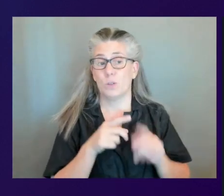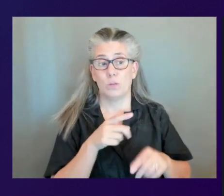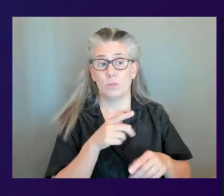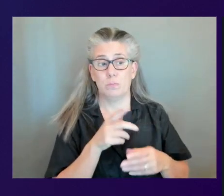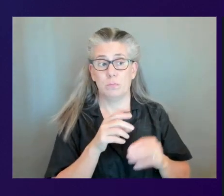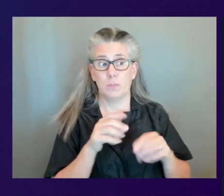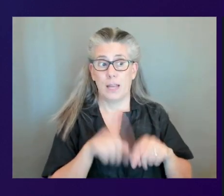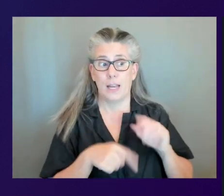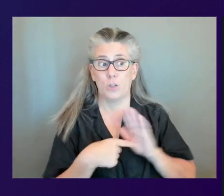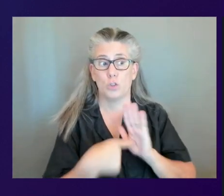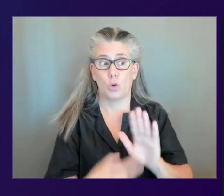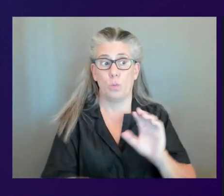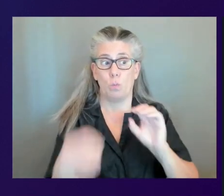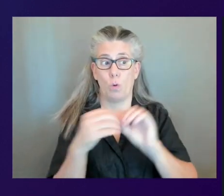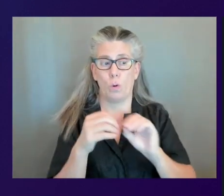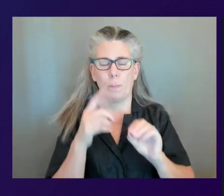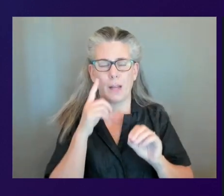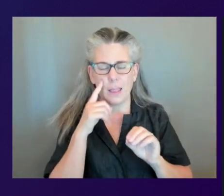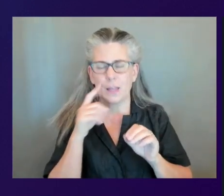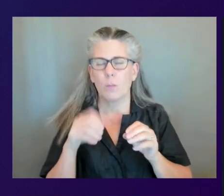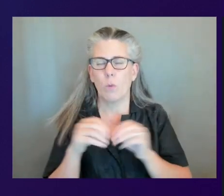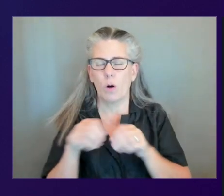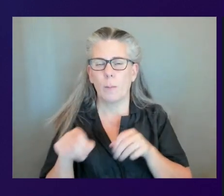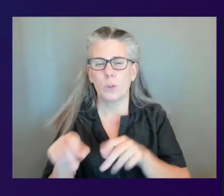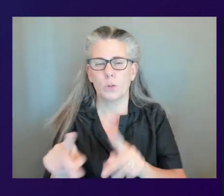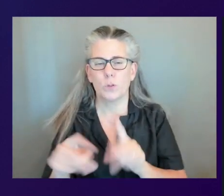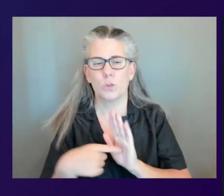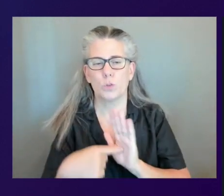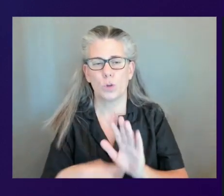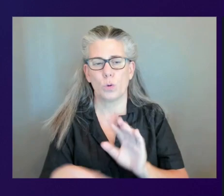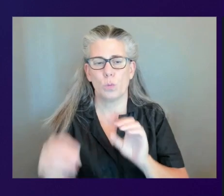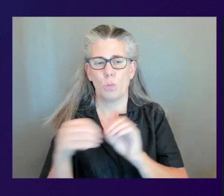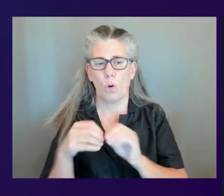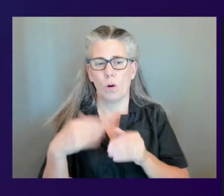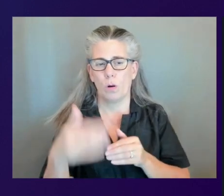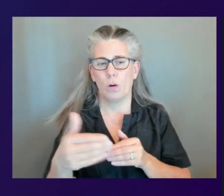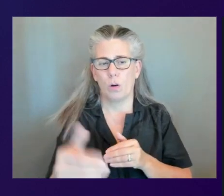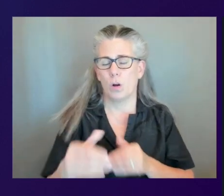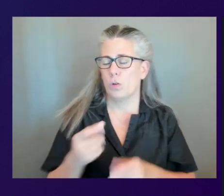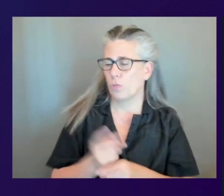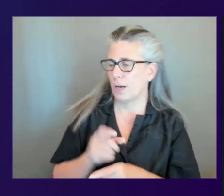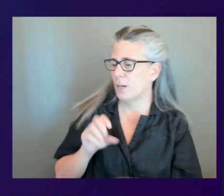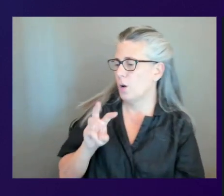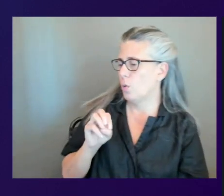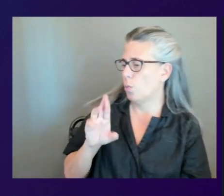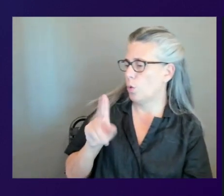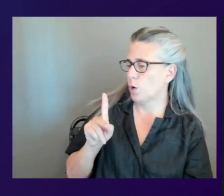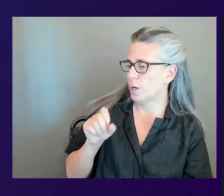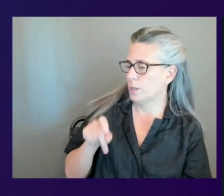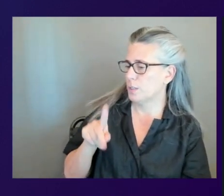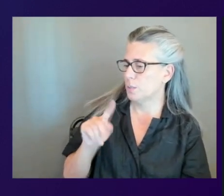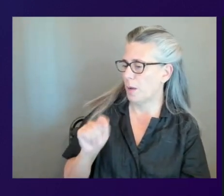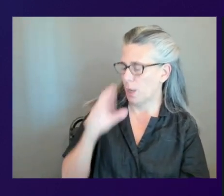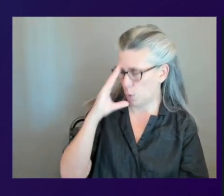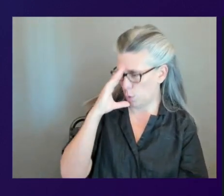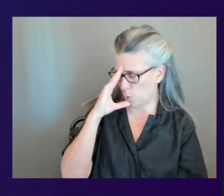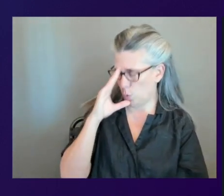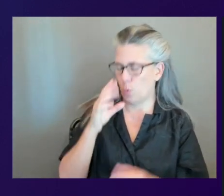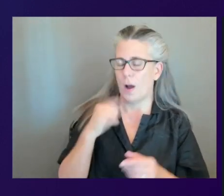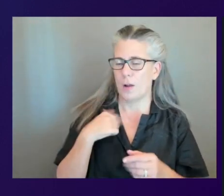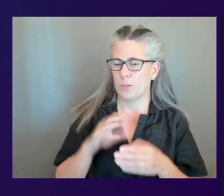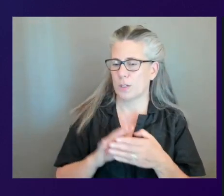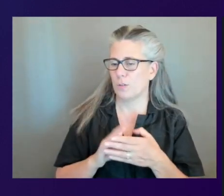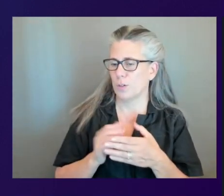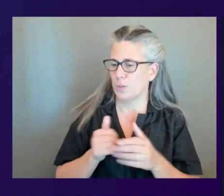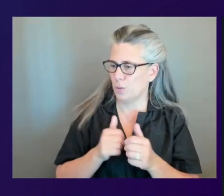more to see some of those details. Fill us in. Yes. So Workspot knew I was going to run over, actually. And so they scheduled a follow-up webinar, which